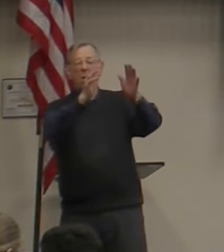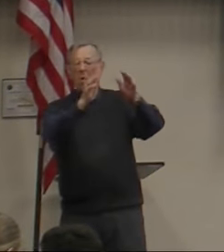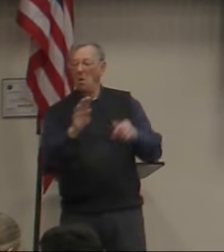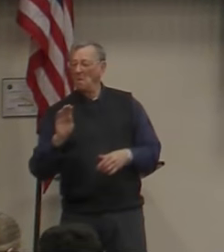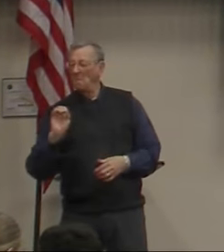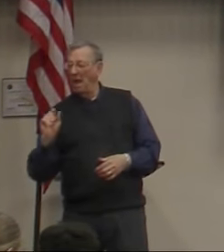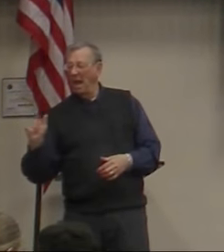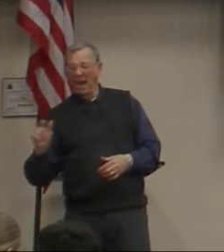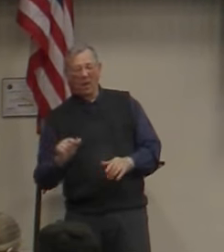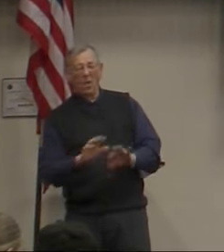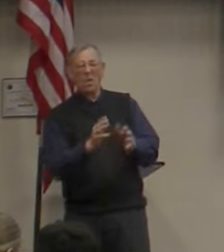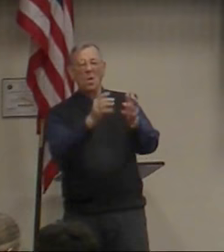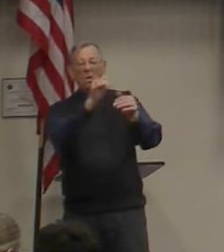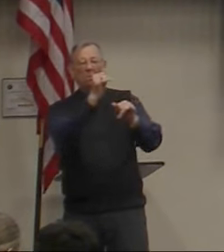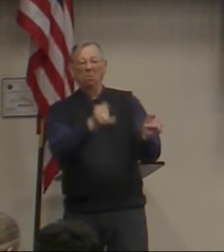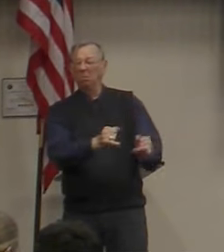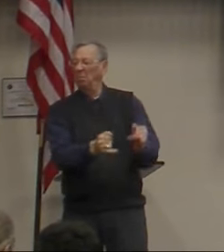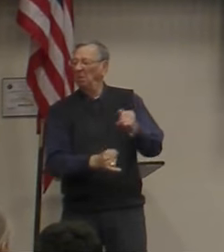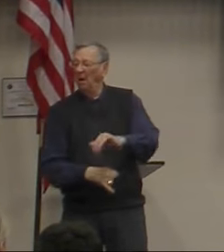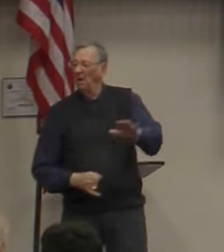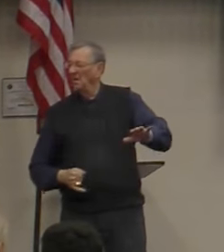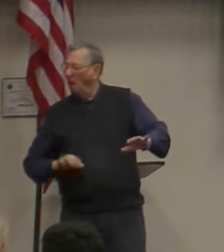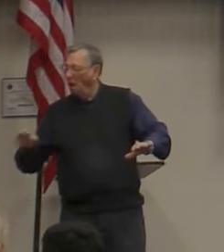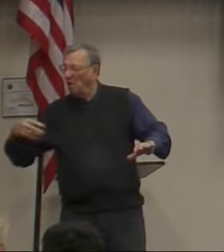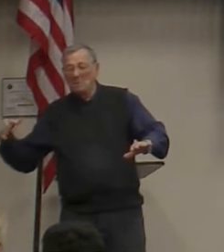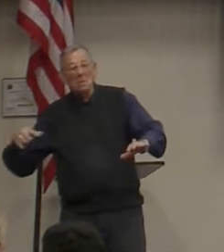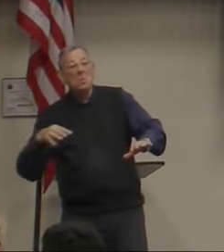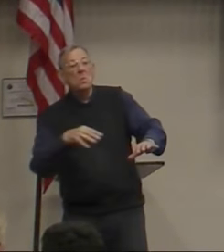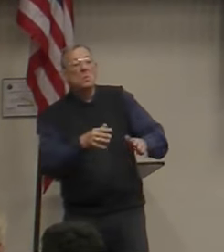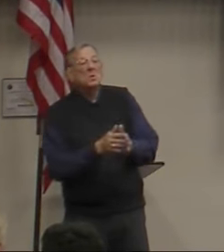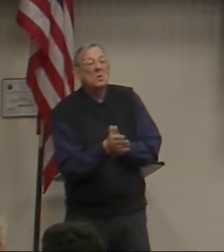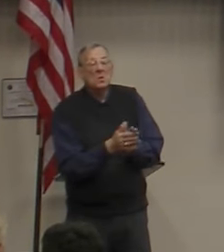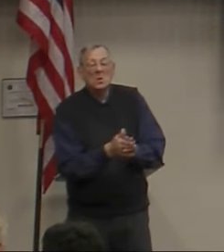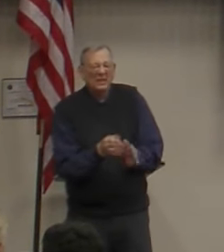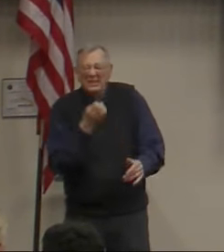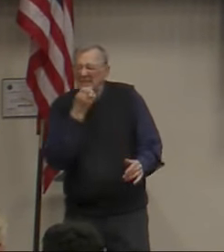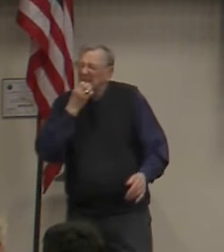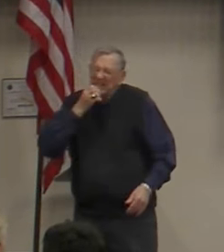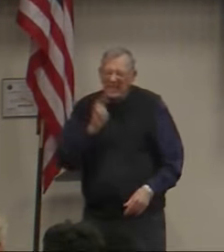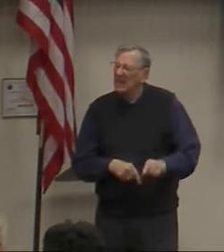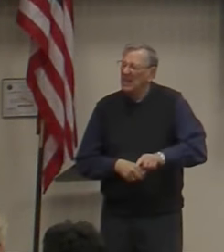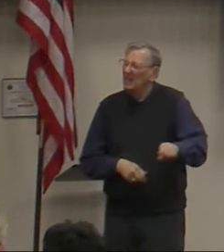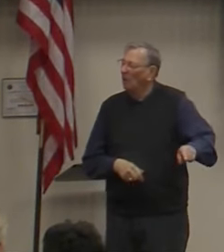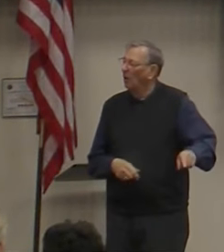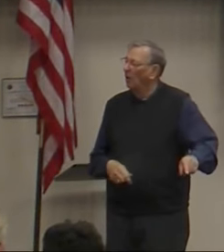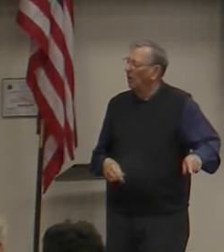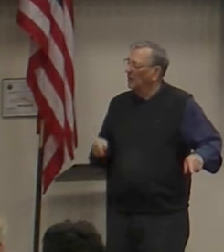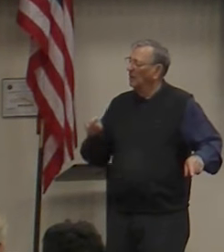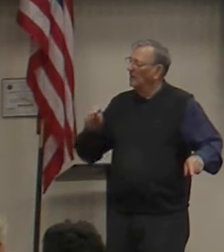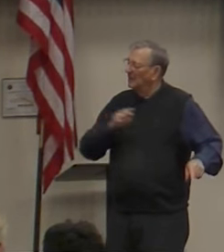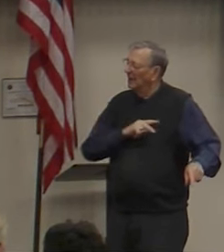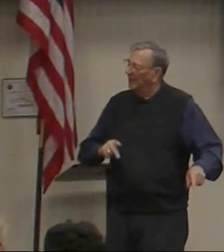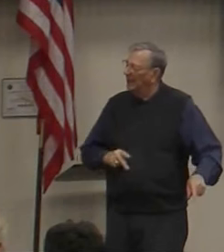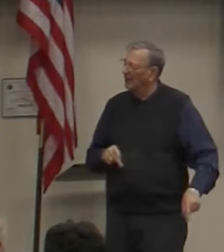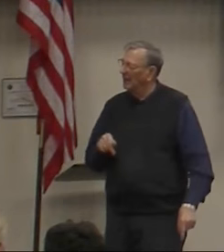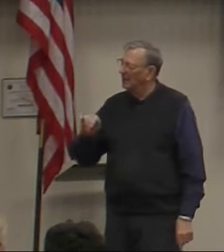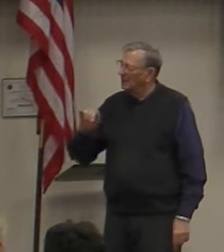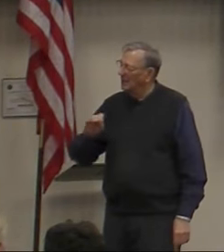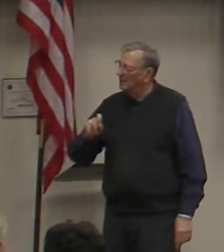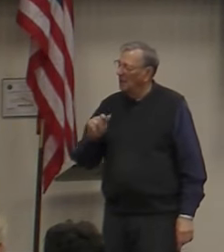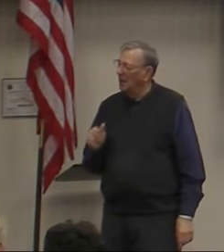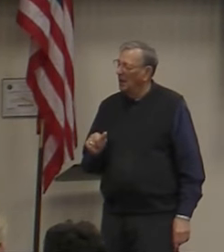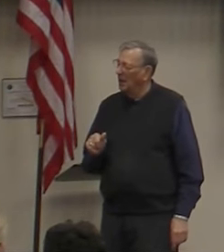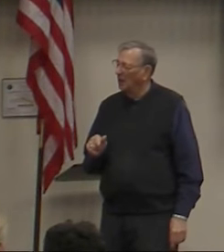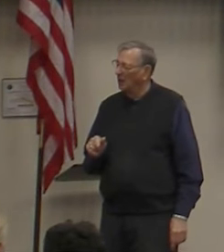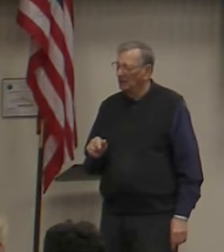these things inside all the great places, and they are more evil than any other king we have had. And when you make you're